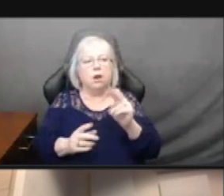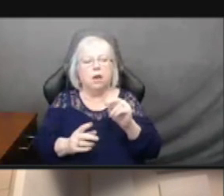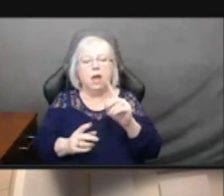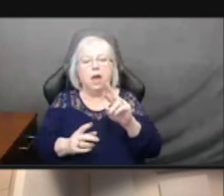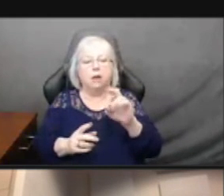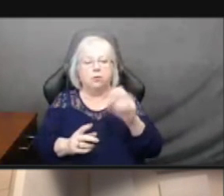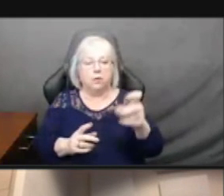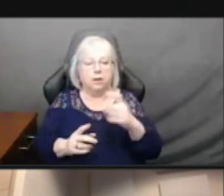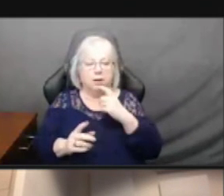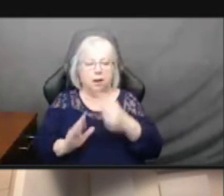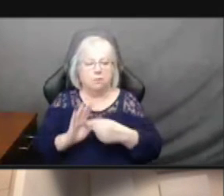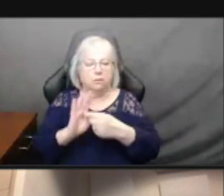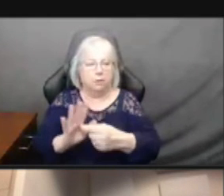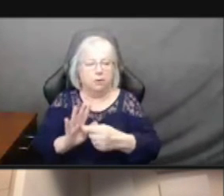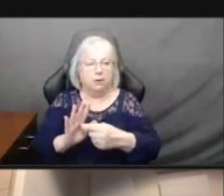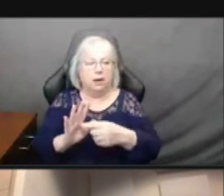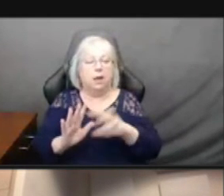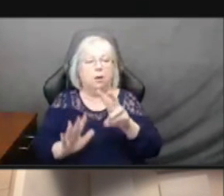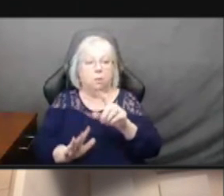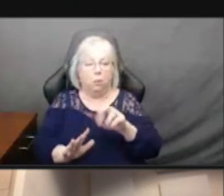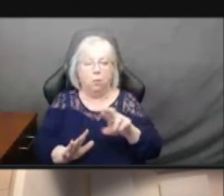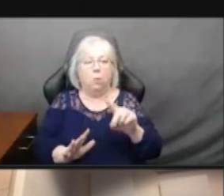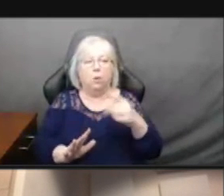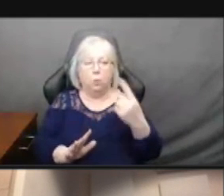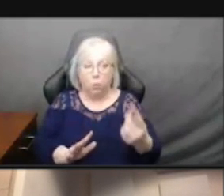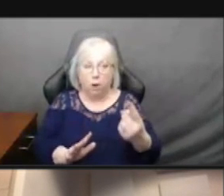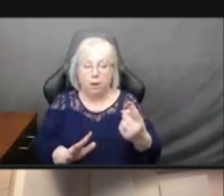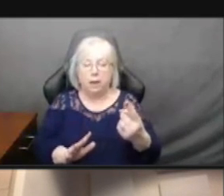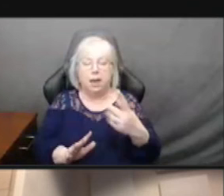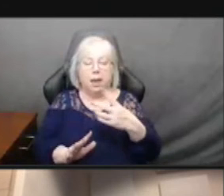representation of Ward 1 and in